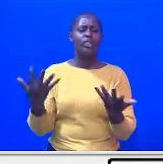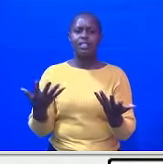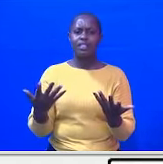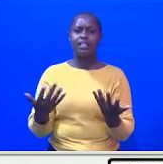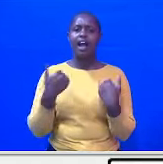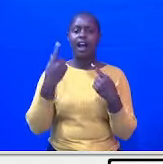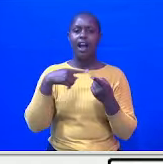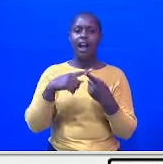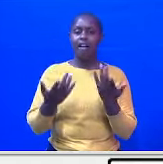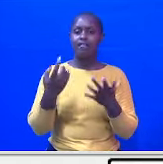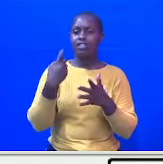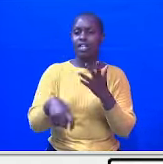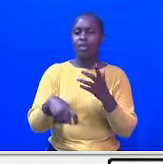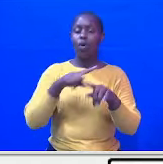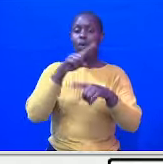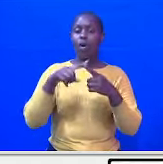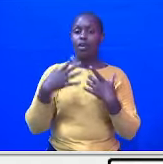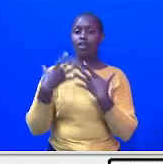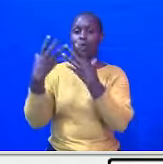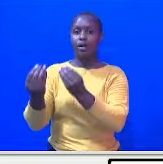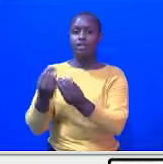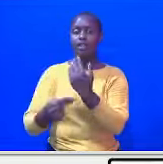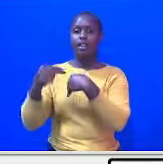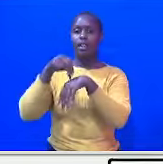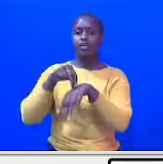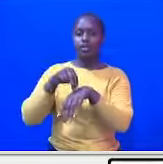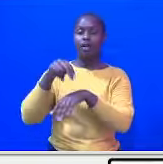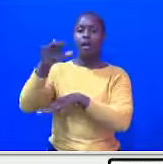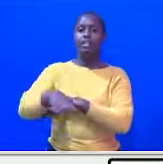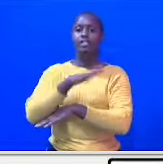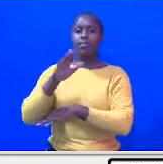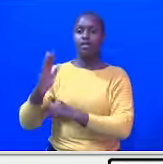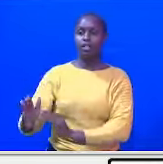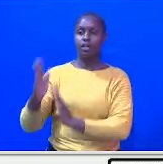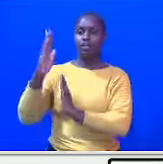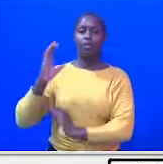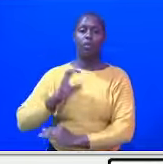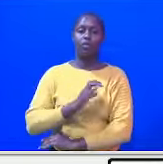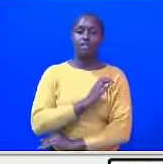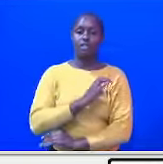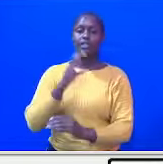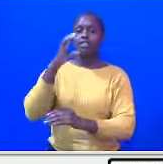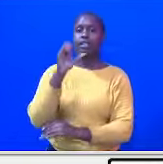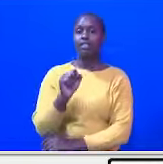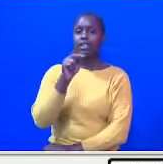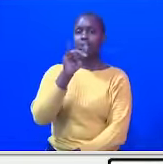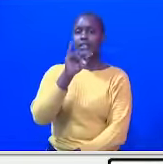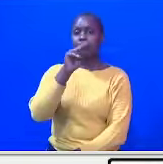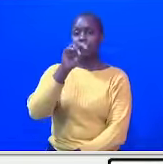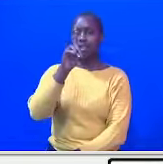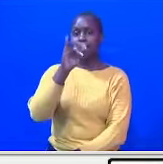trumped-up charges while appearing before the National Assembly Security Committee. Interior Cabinet Secretary Professor Theuri